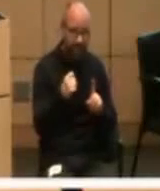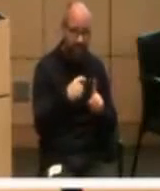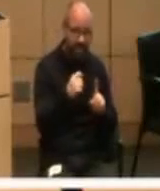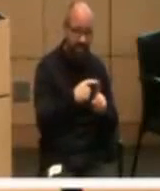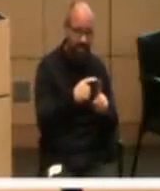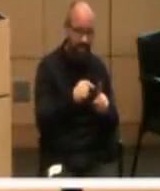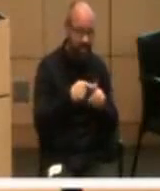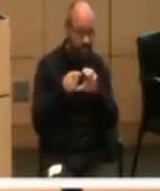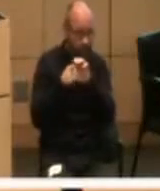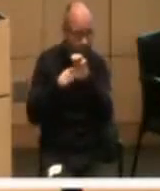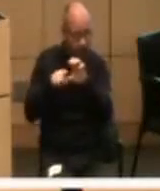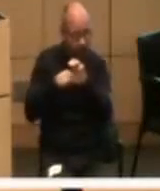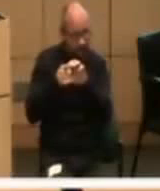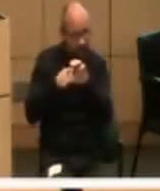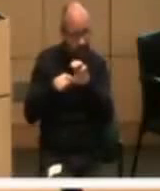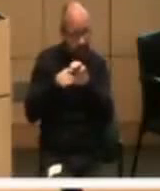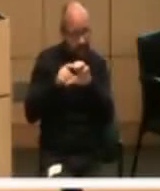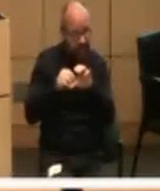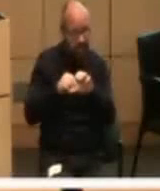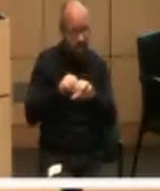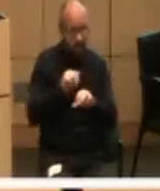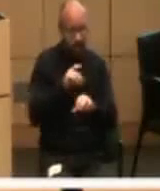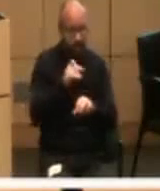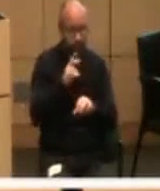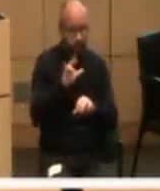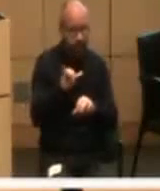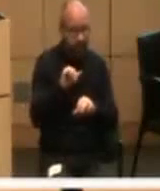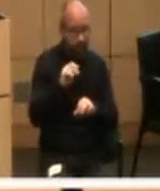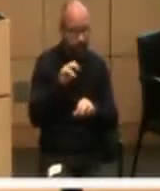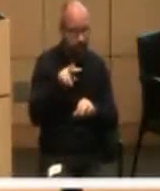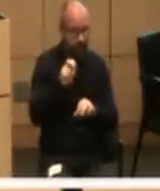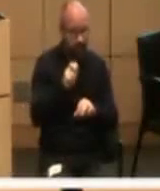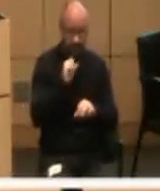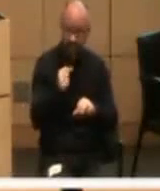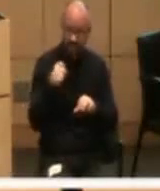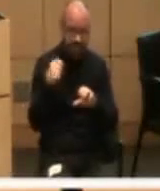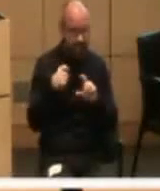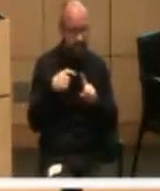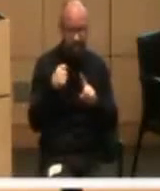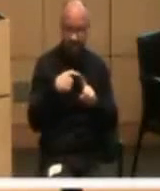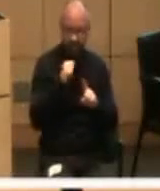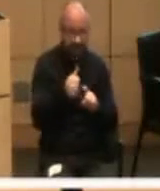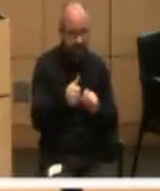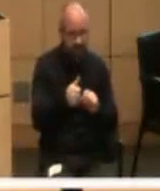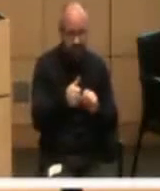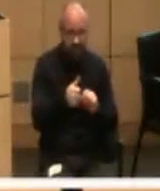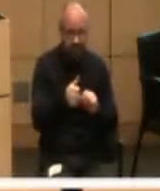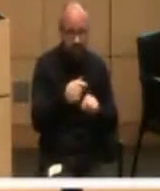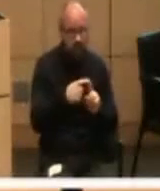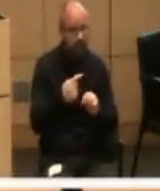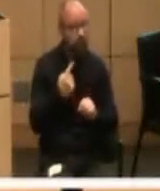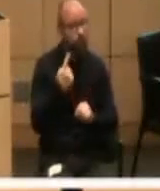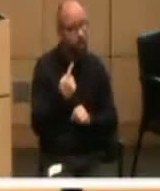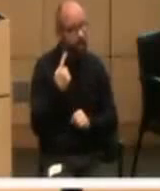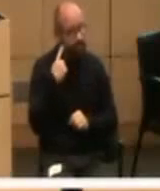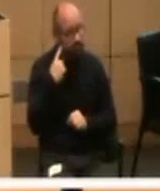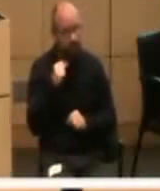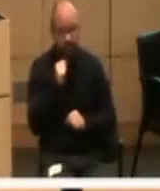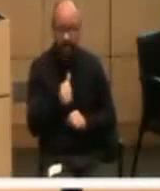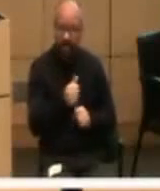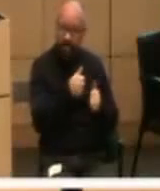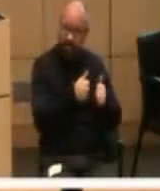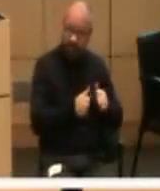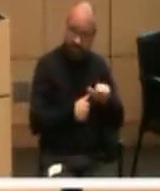auditory nerve. But also, as Dr. Liu points out, in the case of unilateral hearing loss in one ear, not the other, the